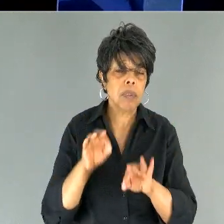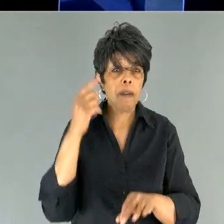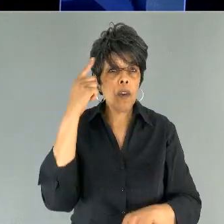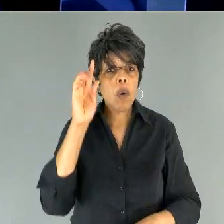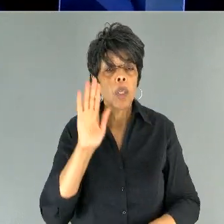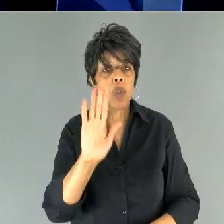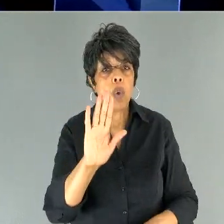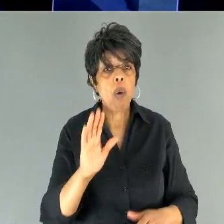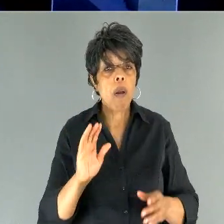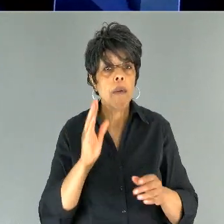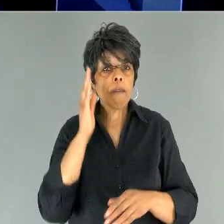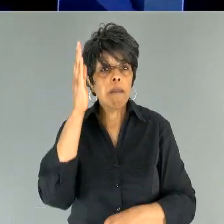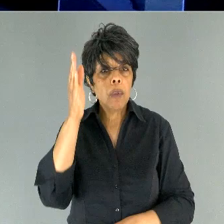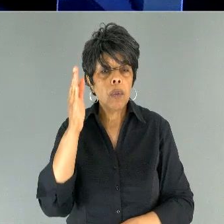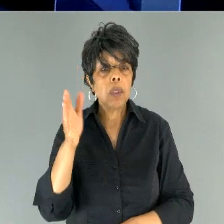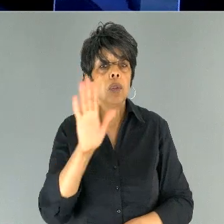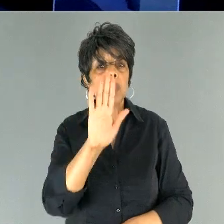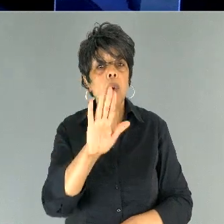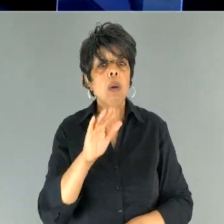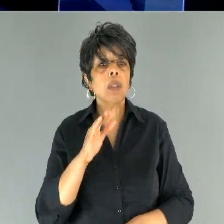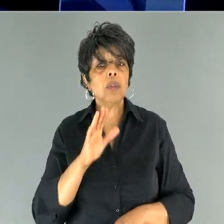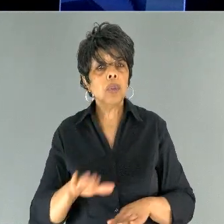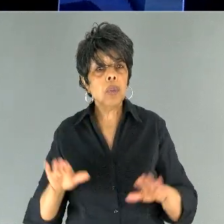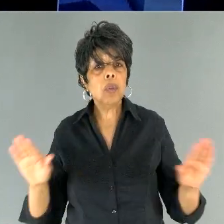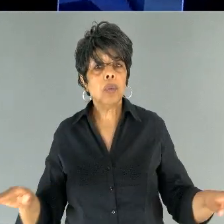your grandchildren's future.